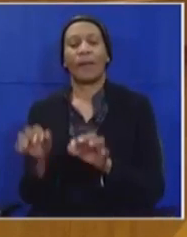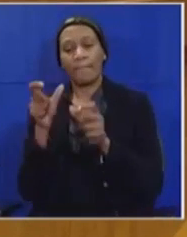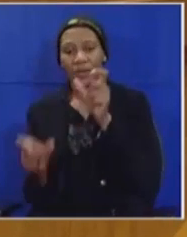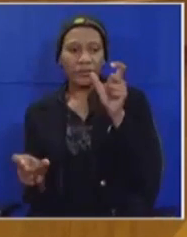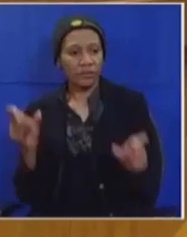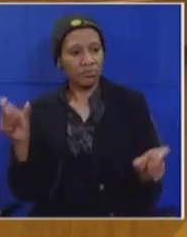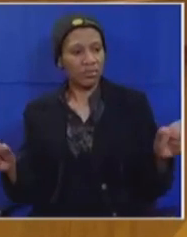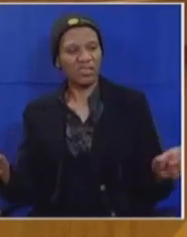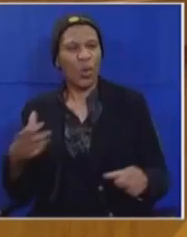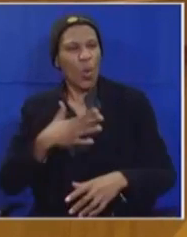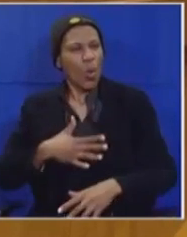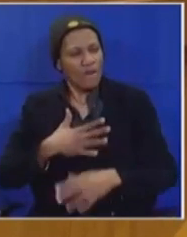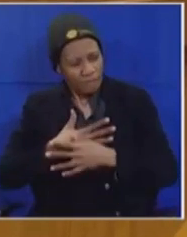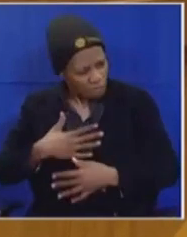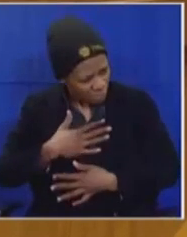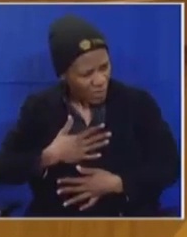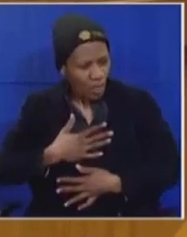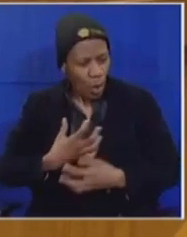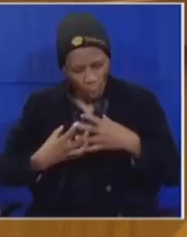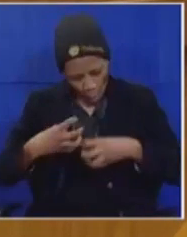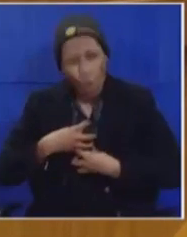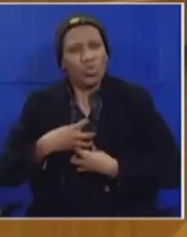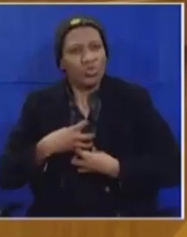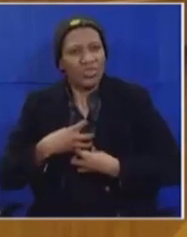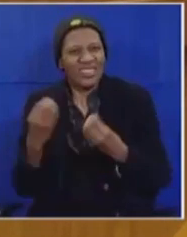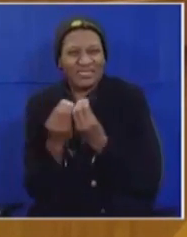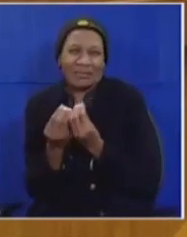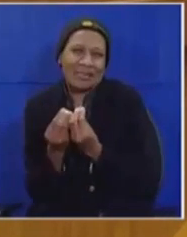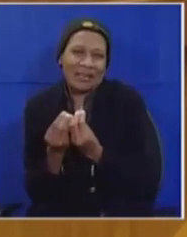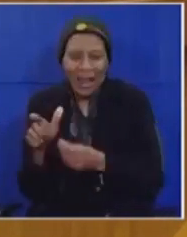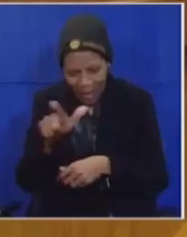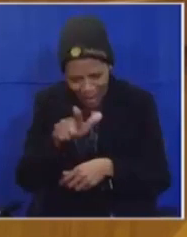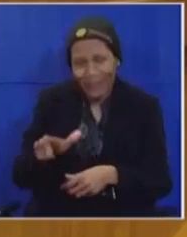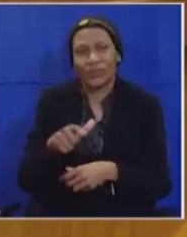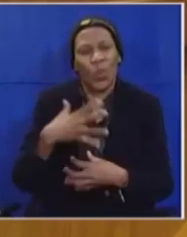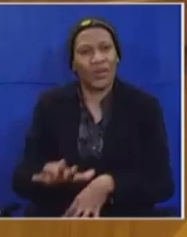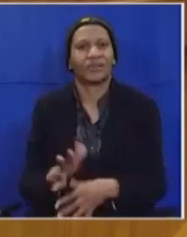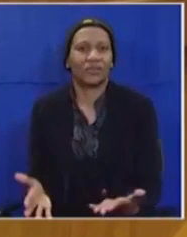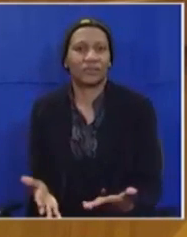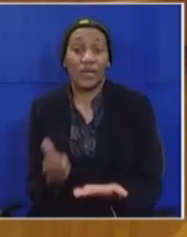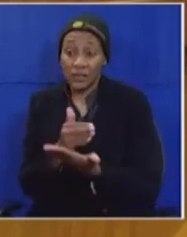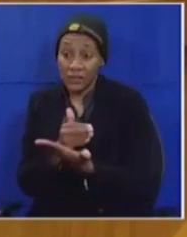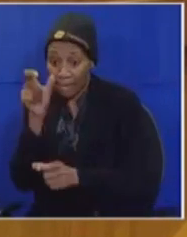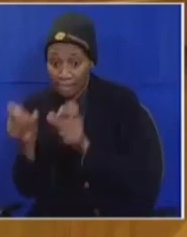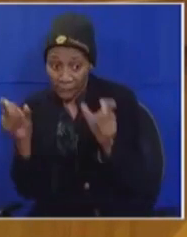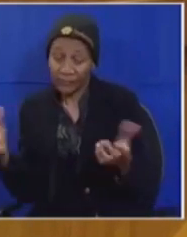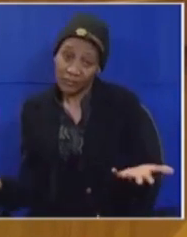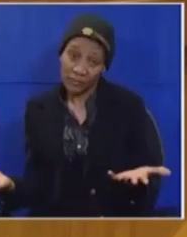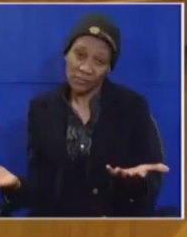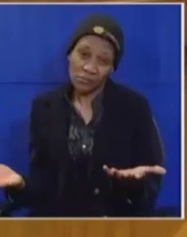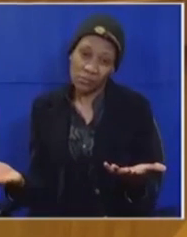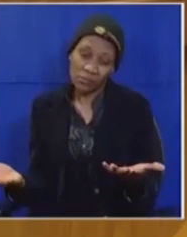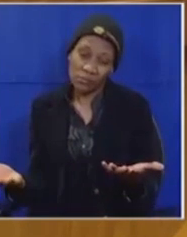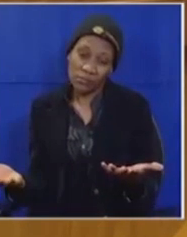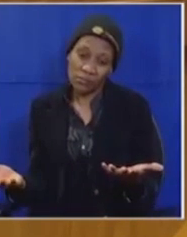have a sense of ownership of a piece of land. And some of them, particularly